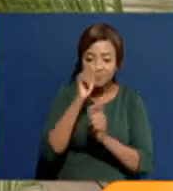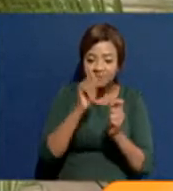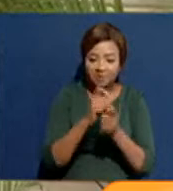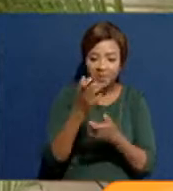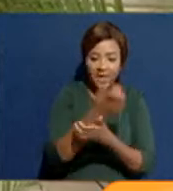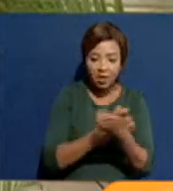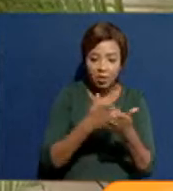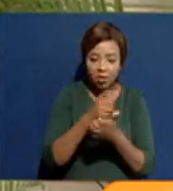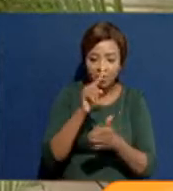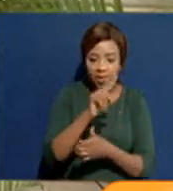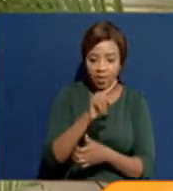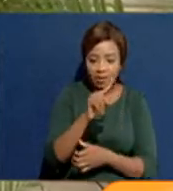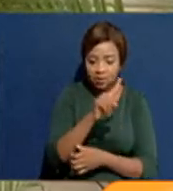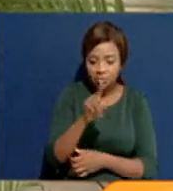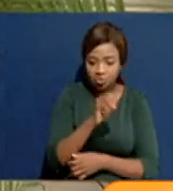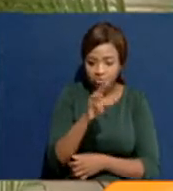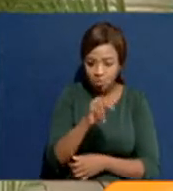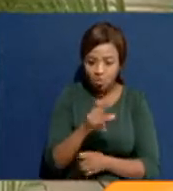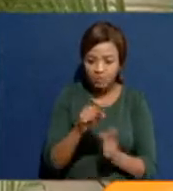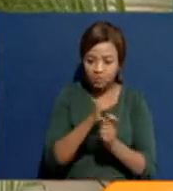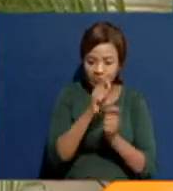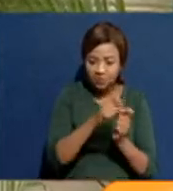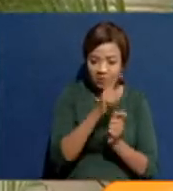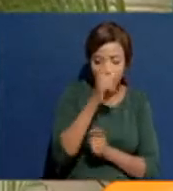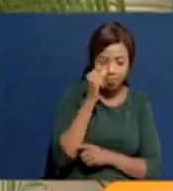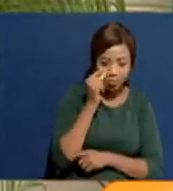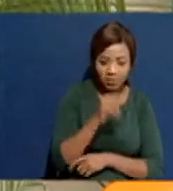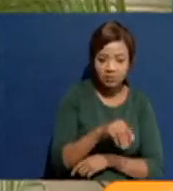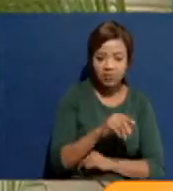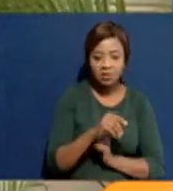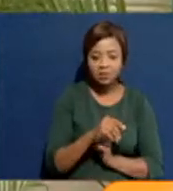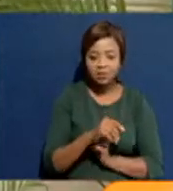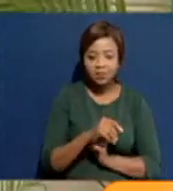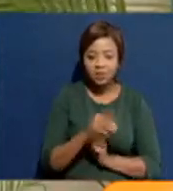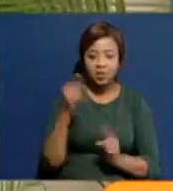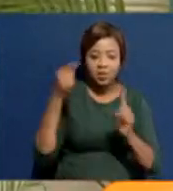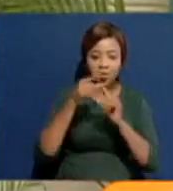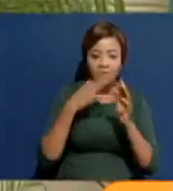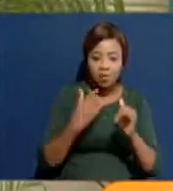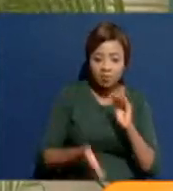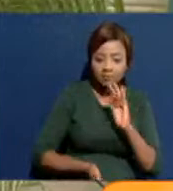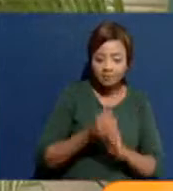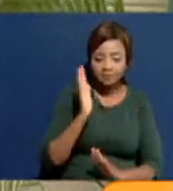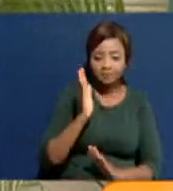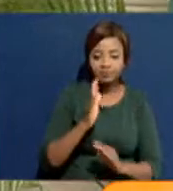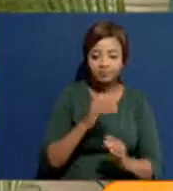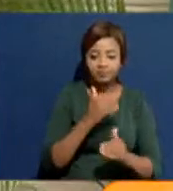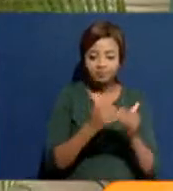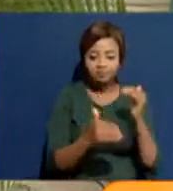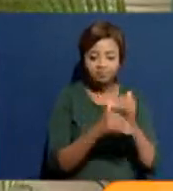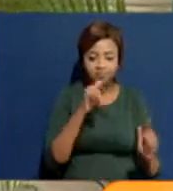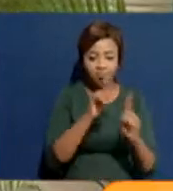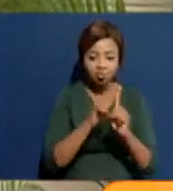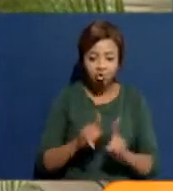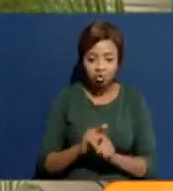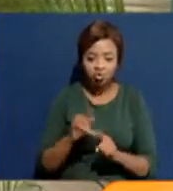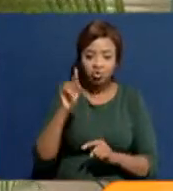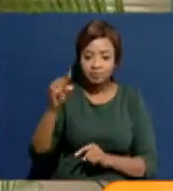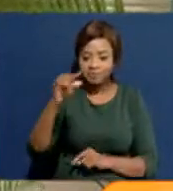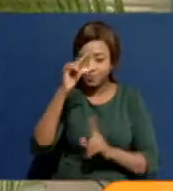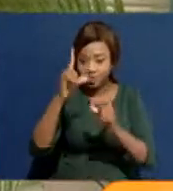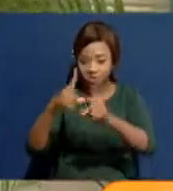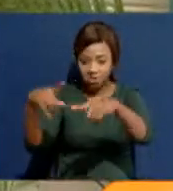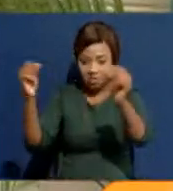Mombasa, to expedite the construction and for Japan to